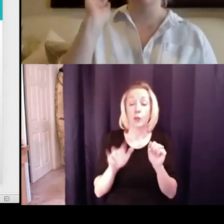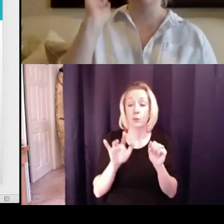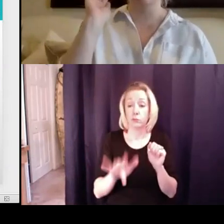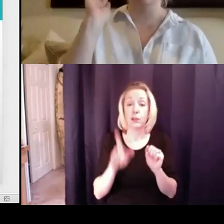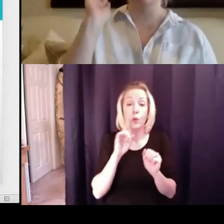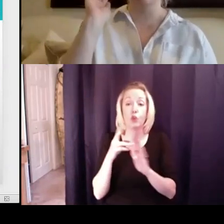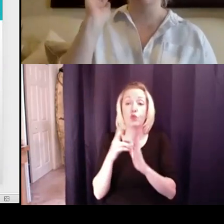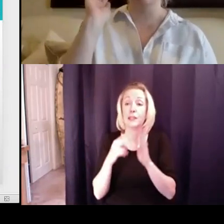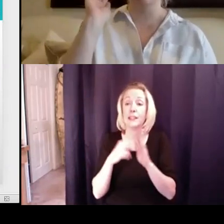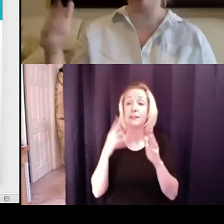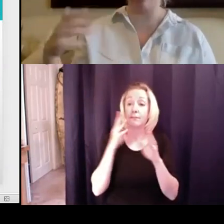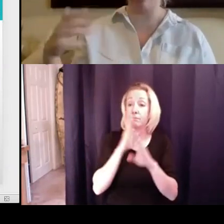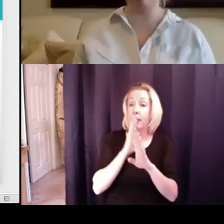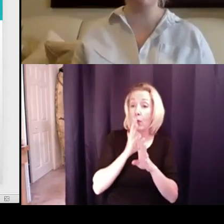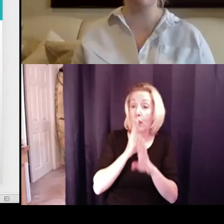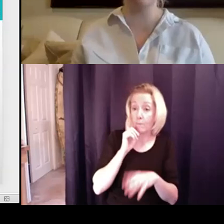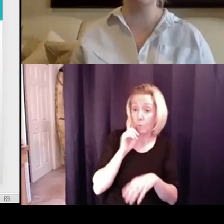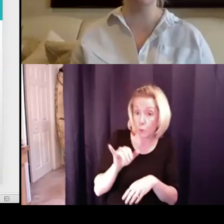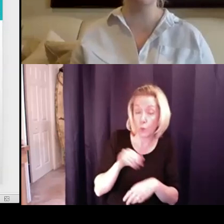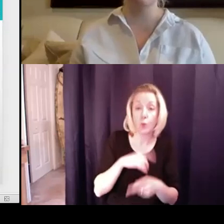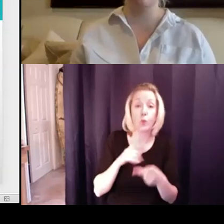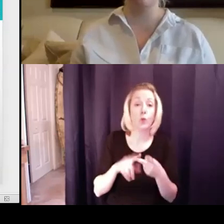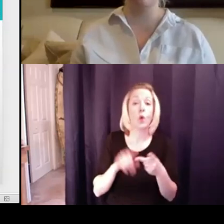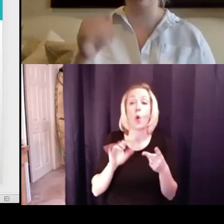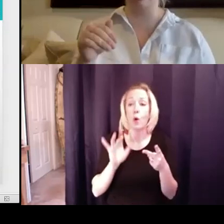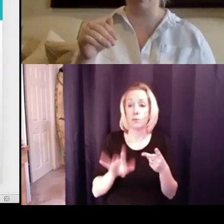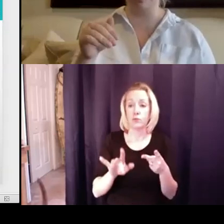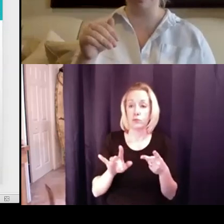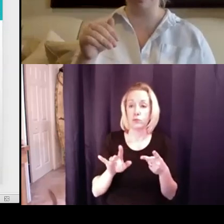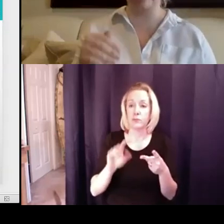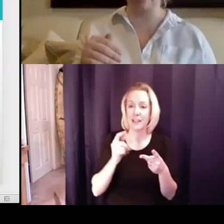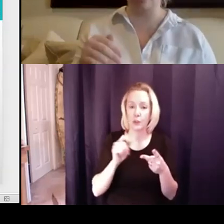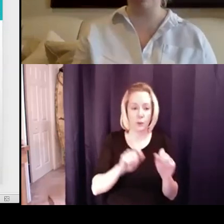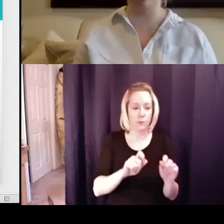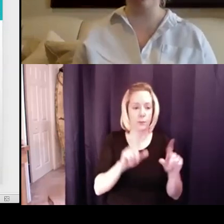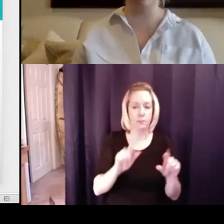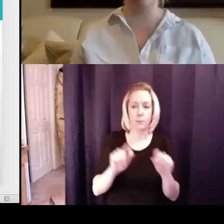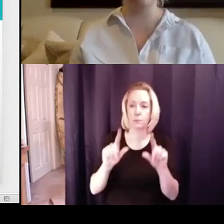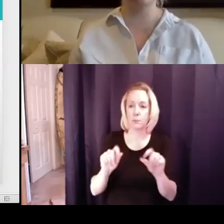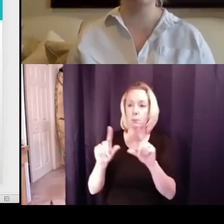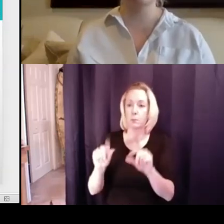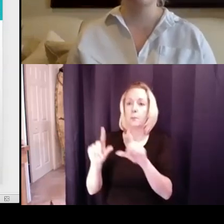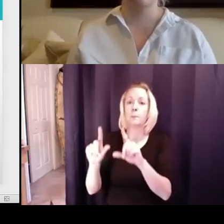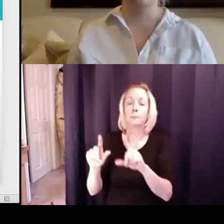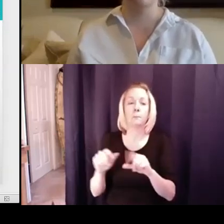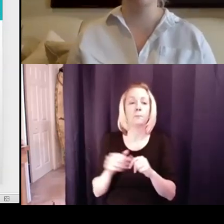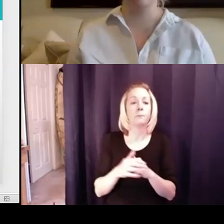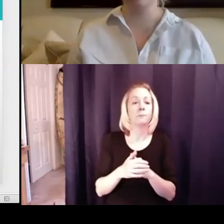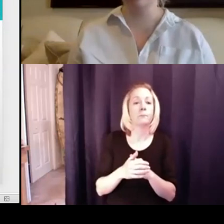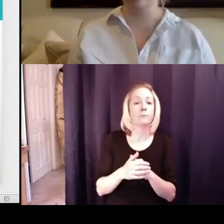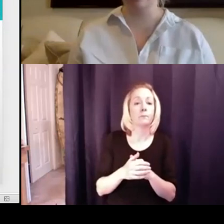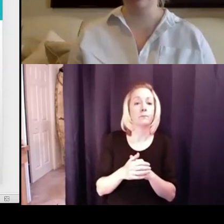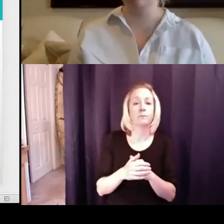You can press things to have the text pop up as it goes. You can zoom over the text and zoom over images. So